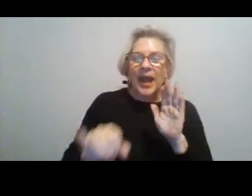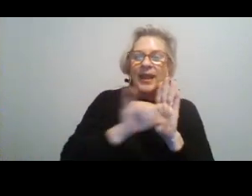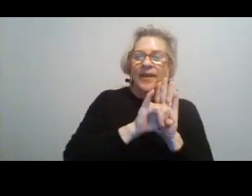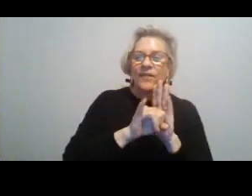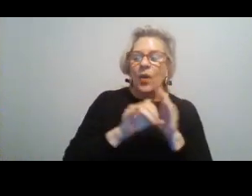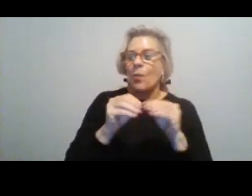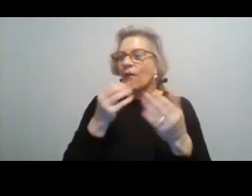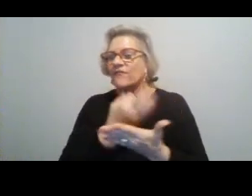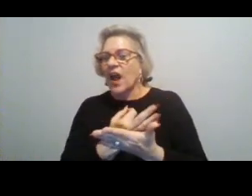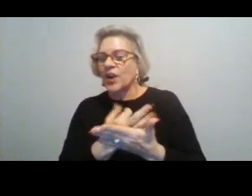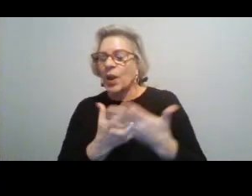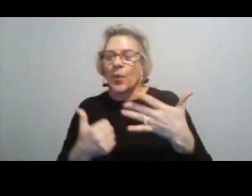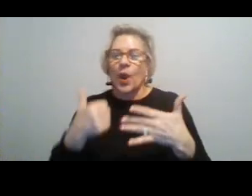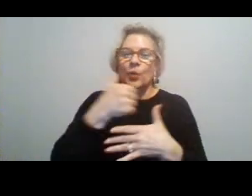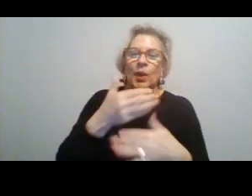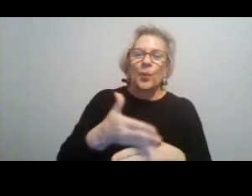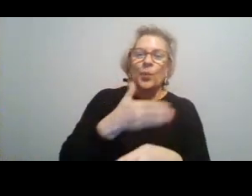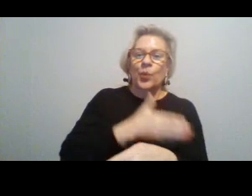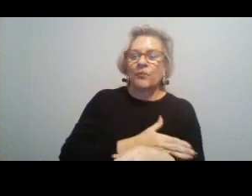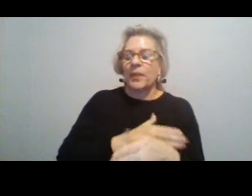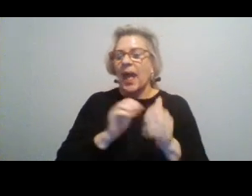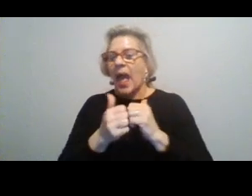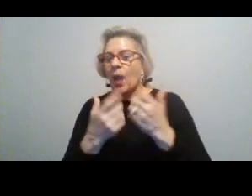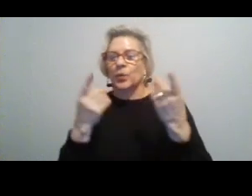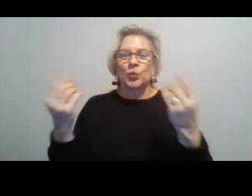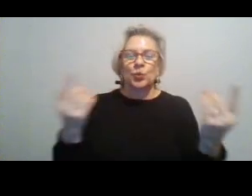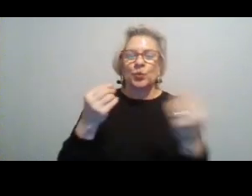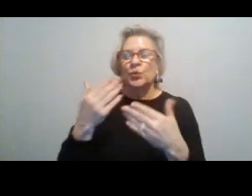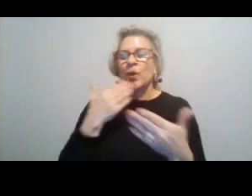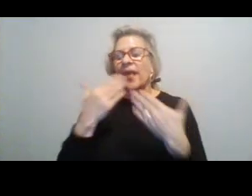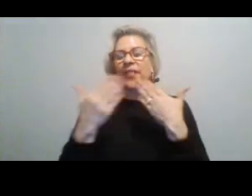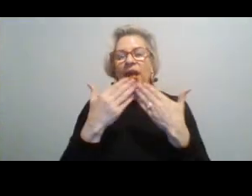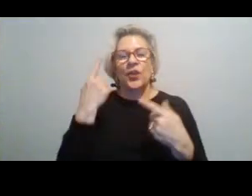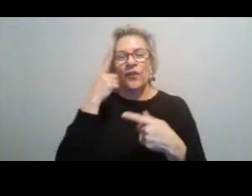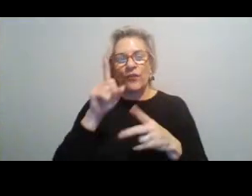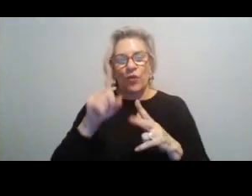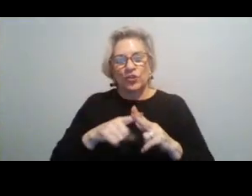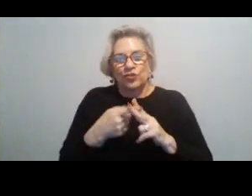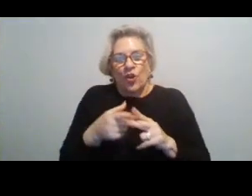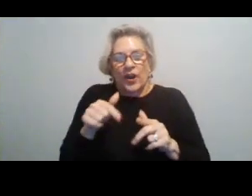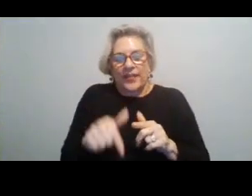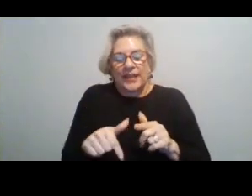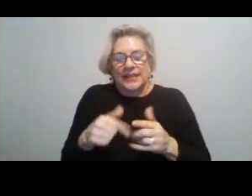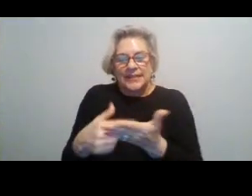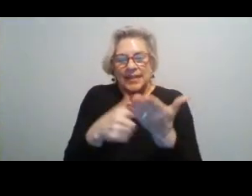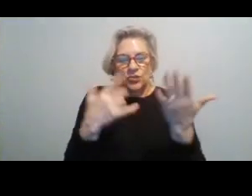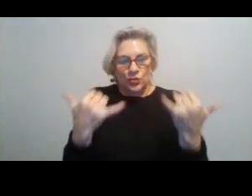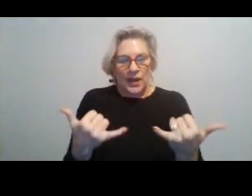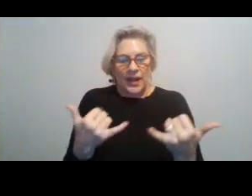and prioritize improvements in these corridors. And just thank you for facilitating this discussion today.